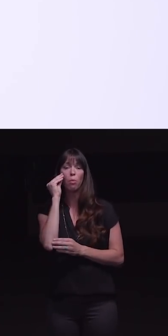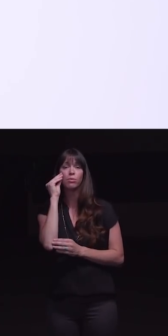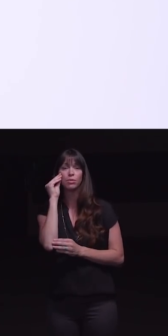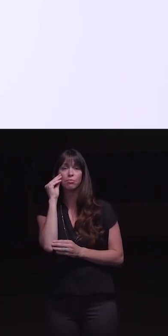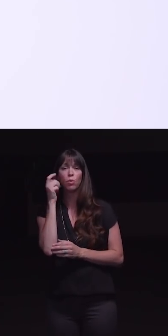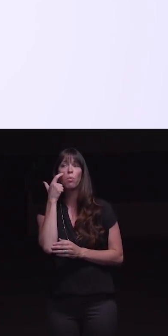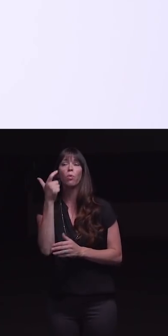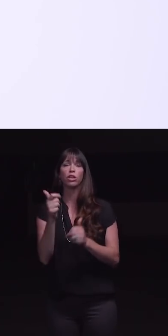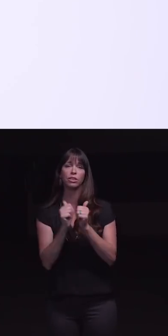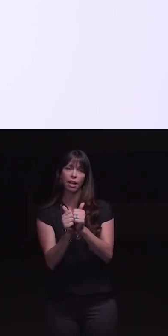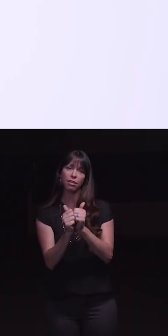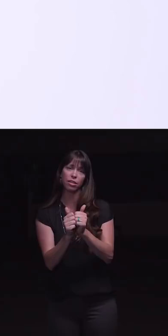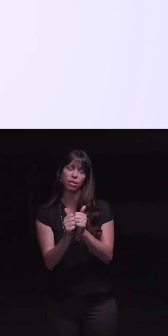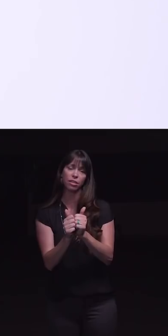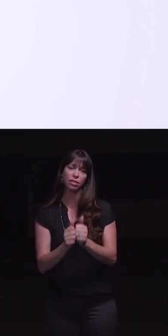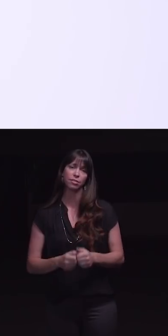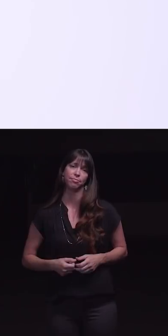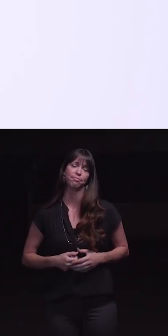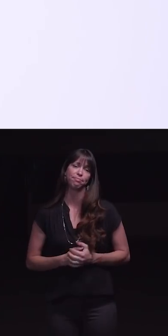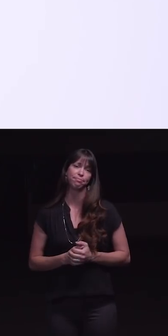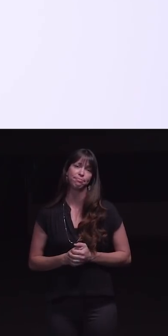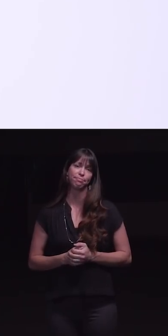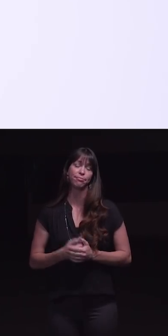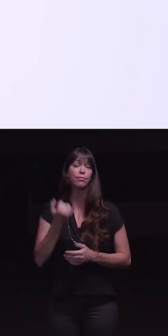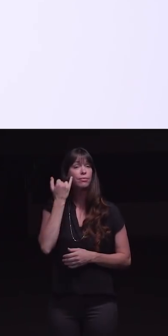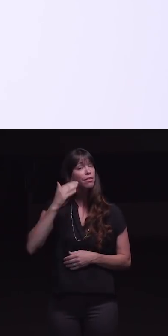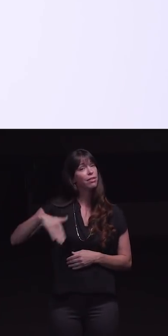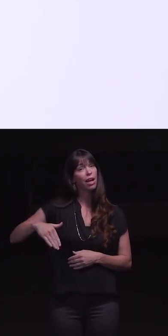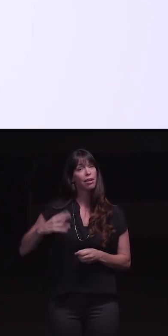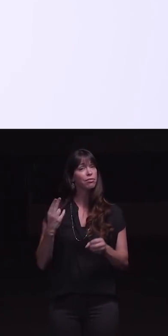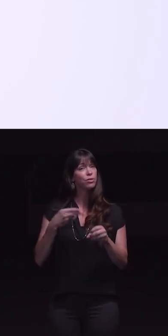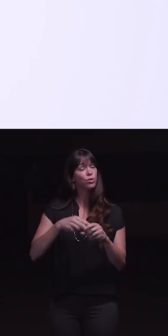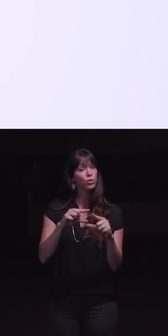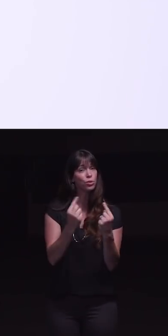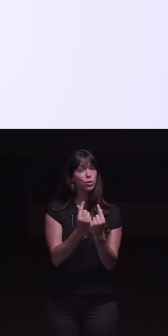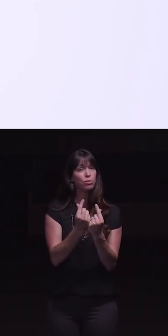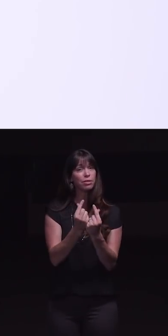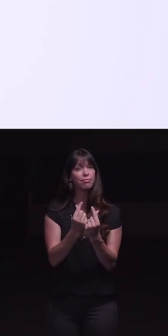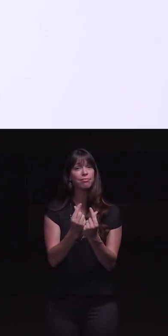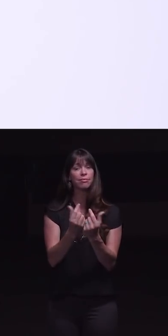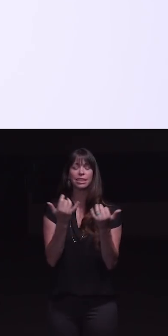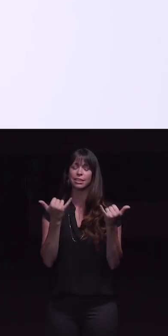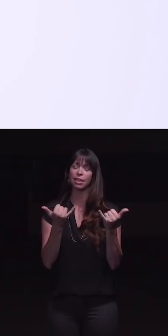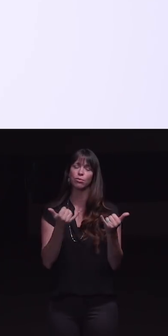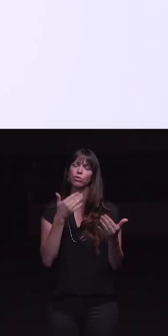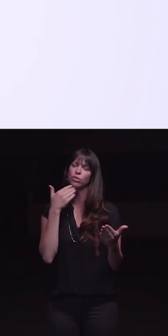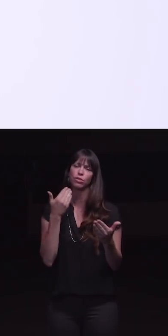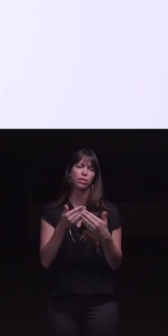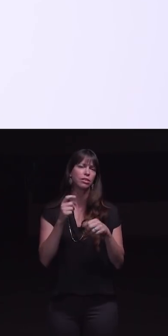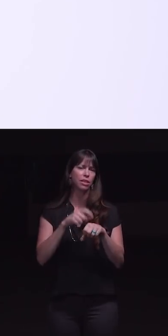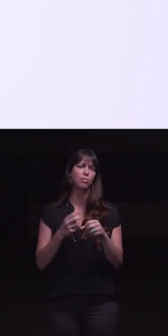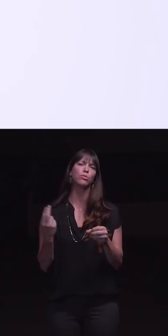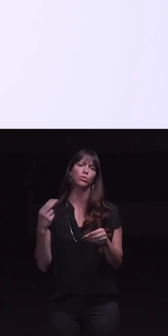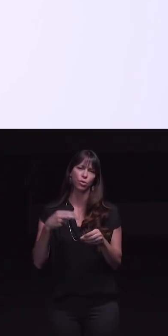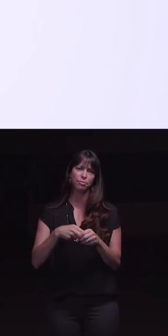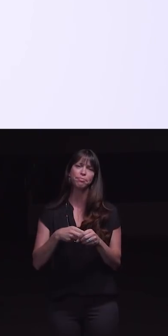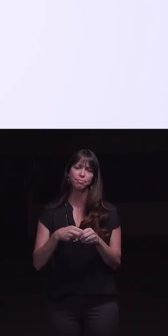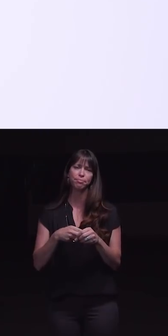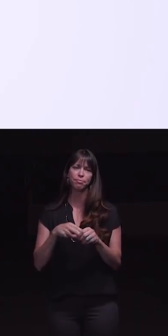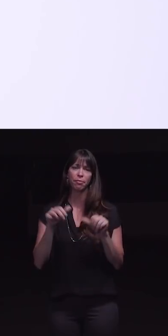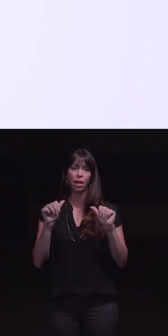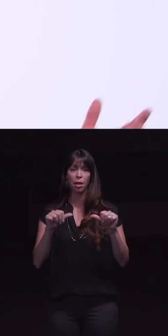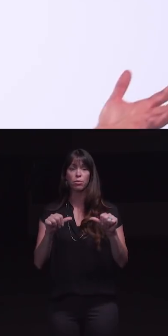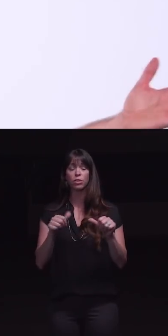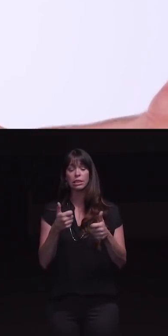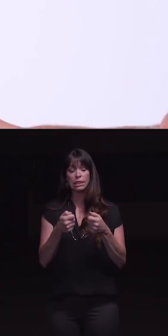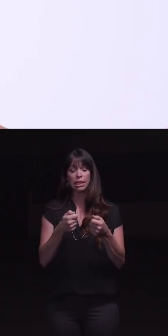homes, to do life together. So if you aren't a part of a CCV group, there's never been a better time to join than right now. You can